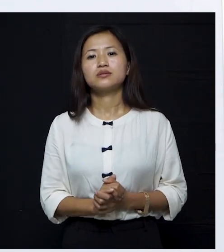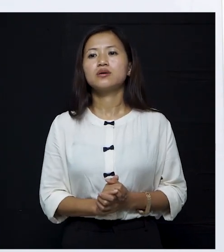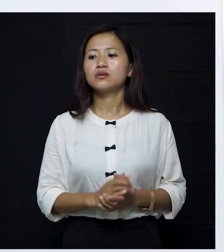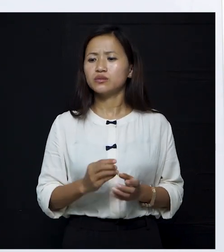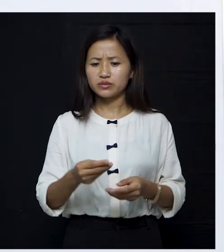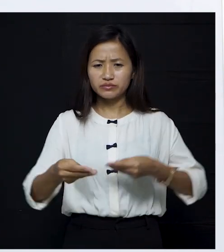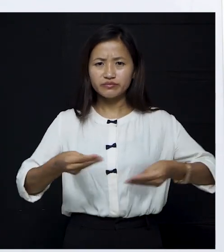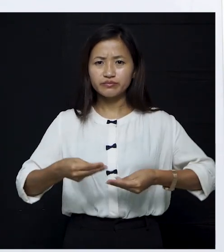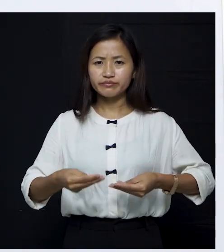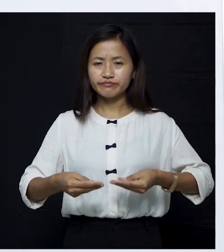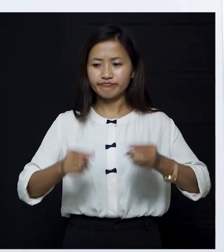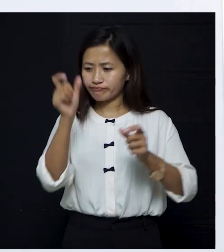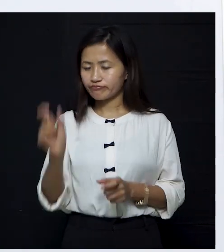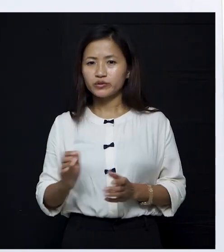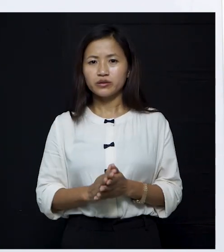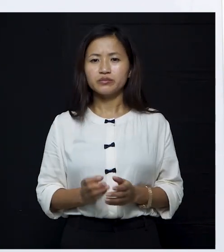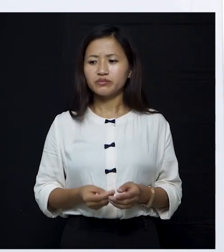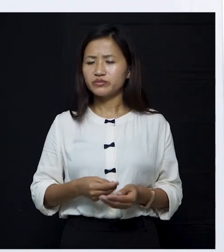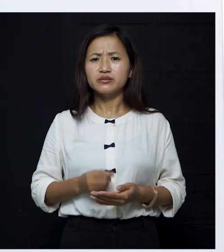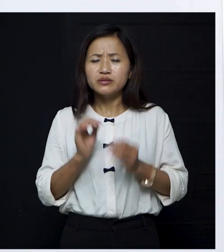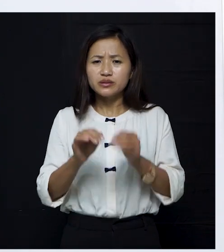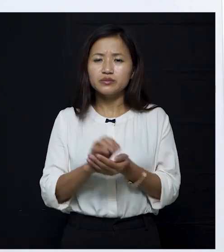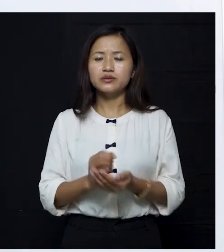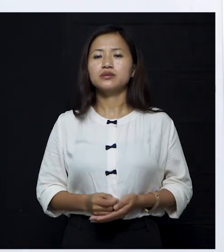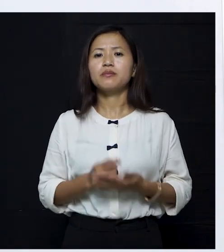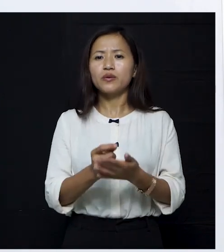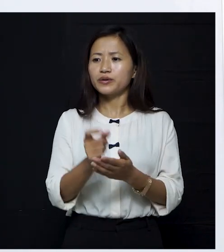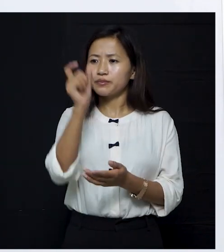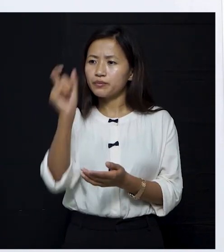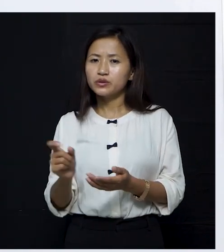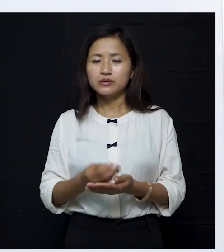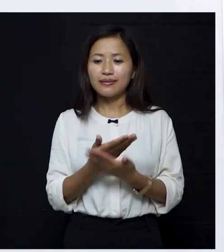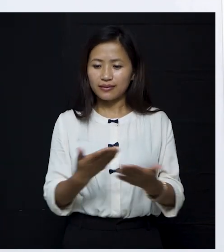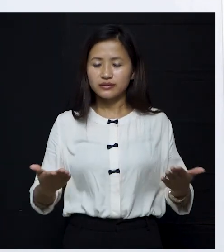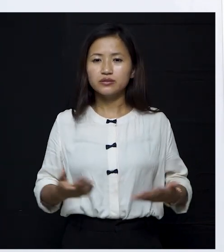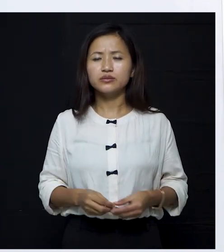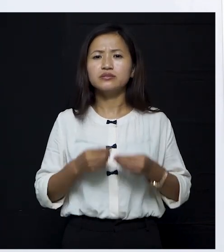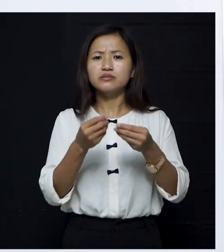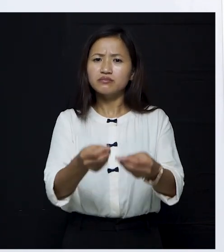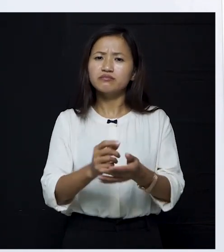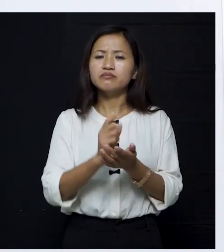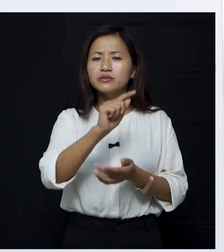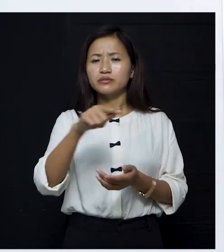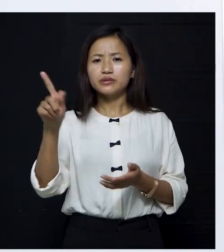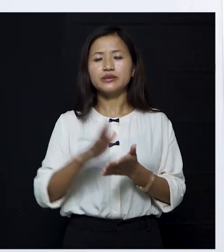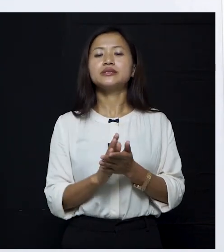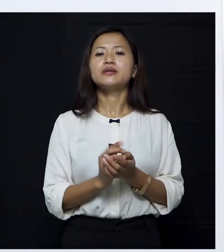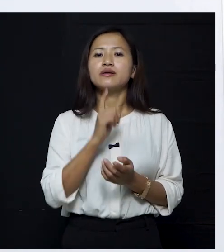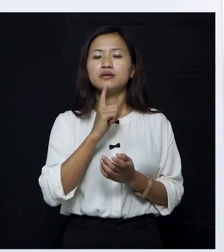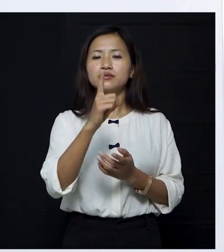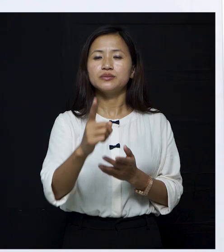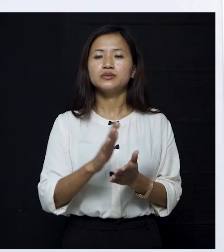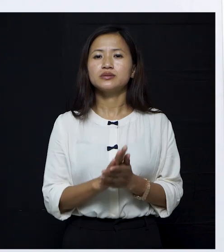the shopkeepers or the producers, they will not give us the right information, okay? The consumers will